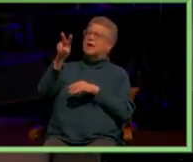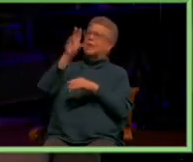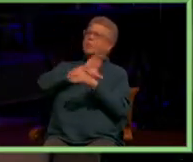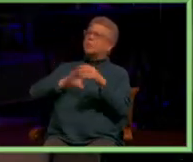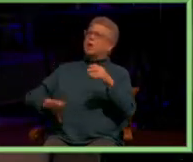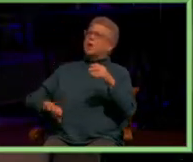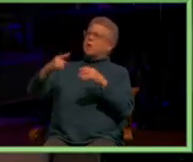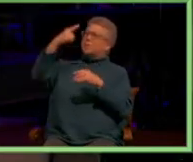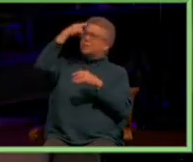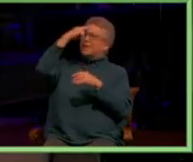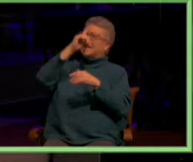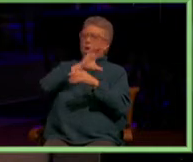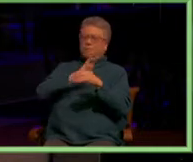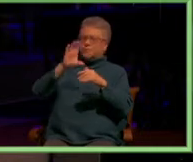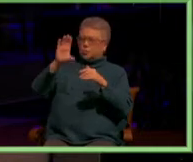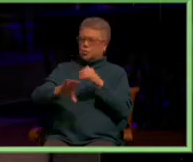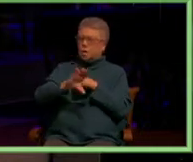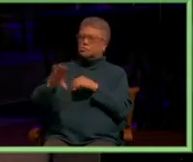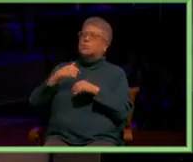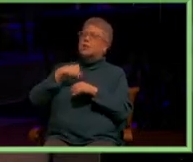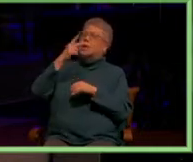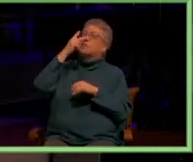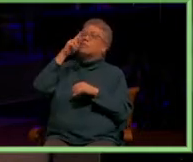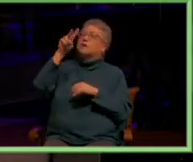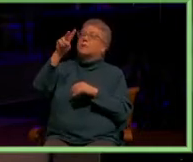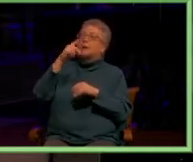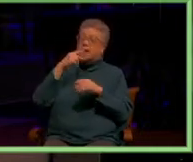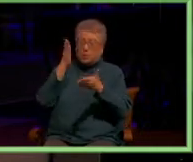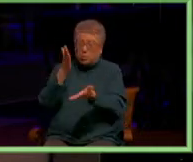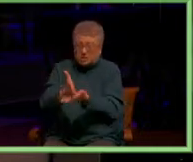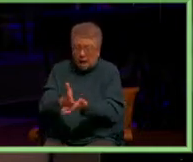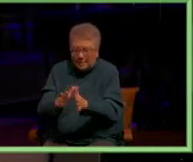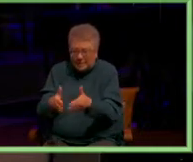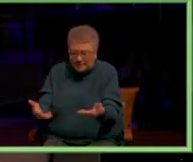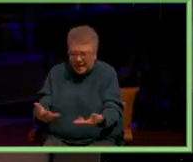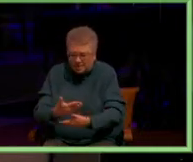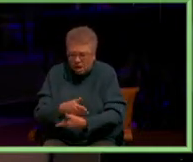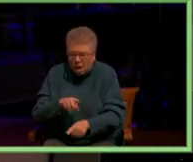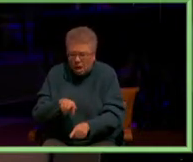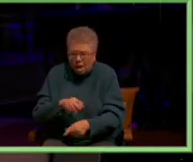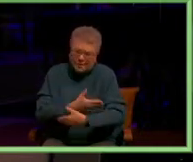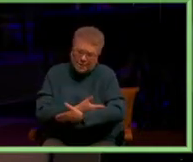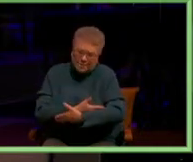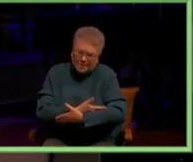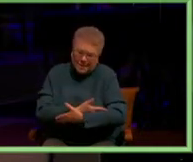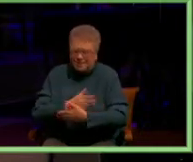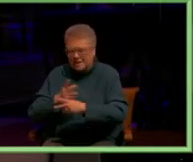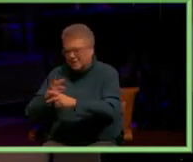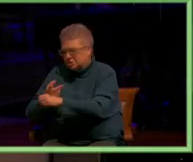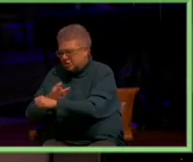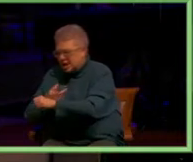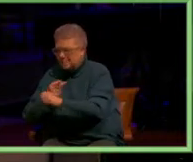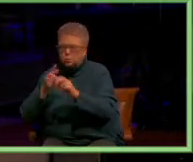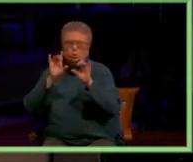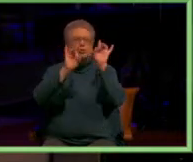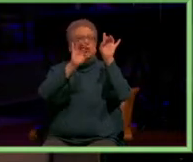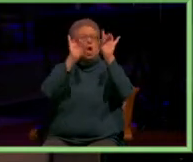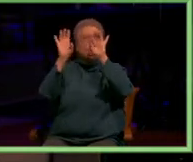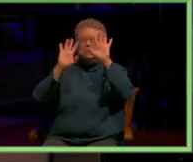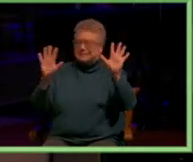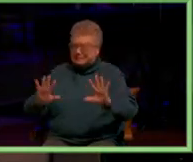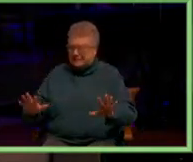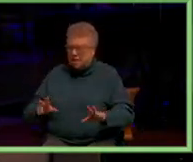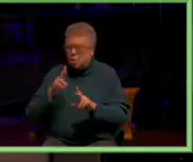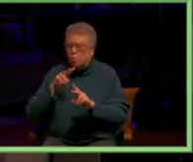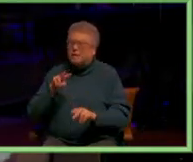the cross. We don't ever stare at Christ and stop at a manger. We don't ever stare at Christ and stop with shepherds and a star. We stare at Christ and